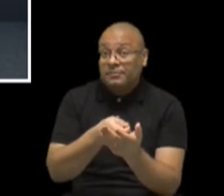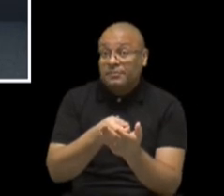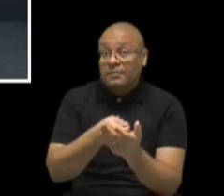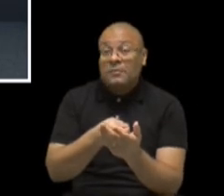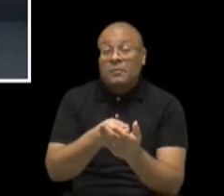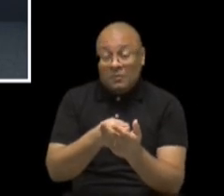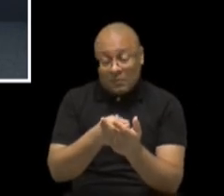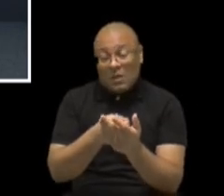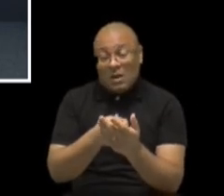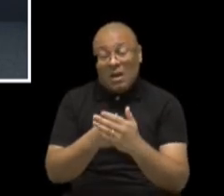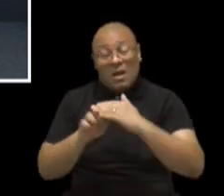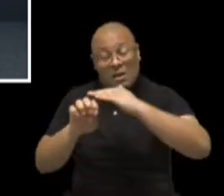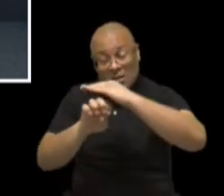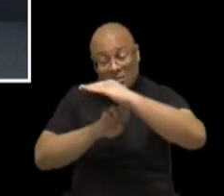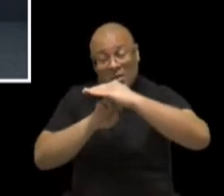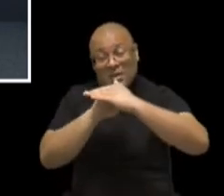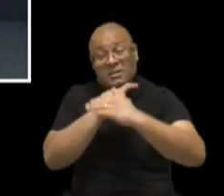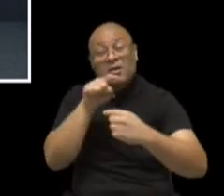MMissoni would be about